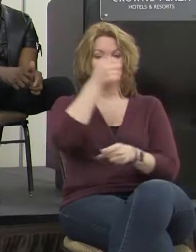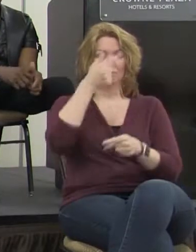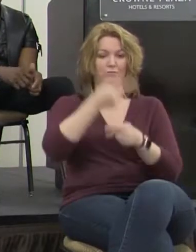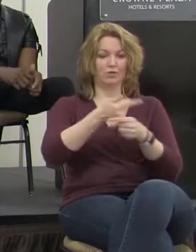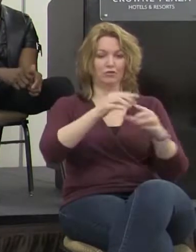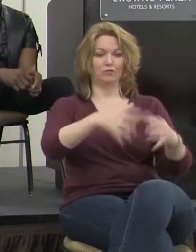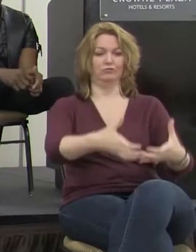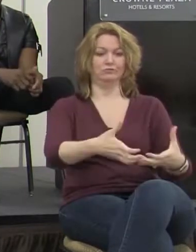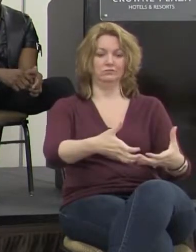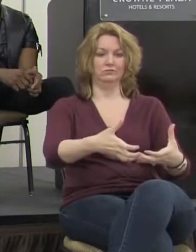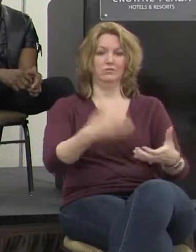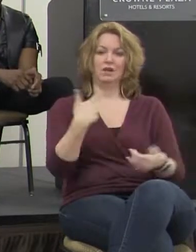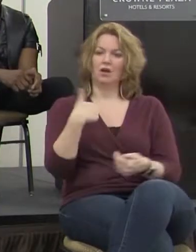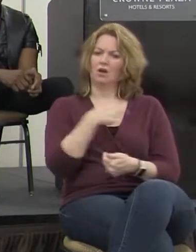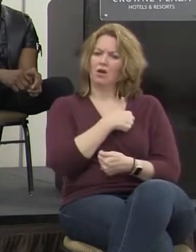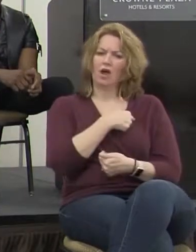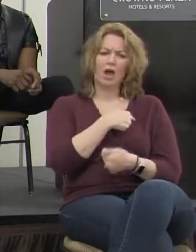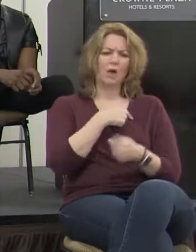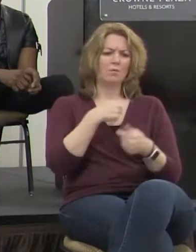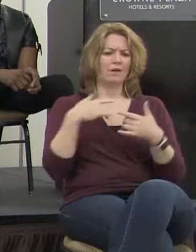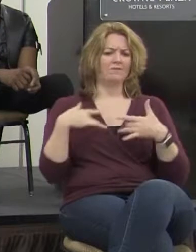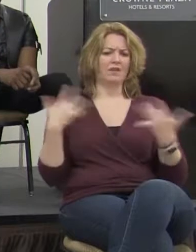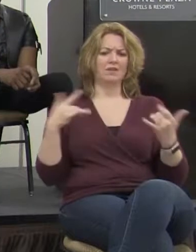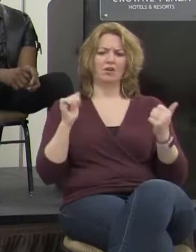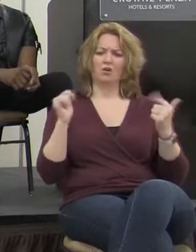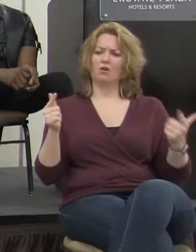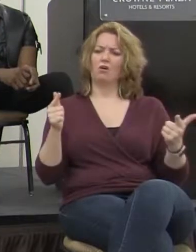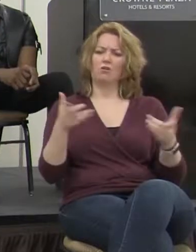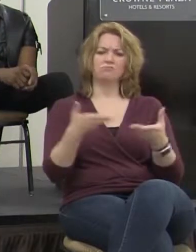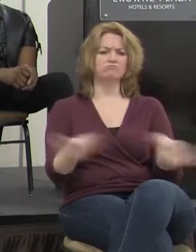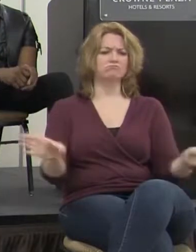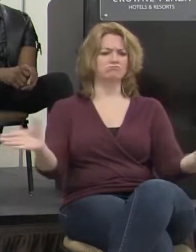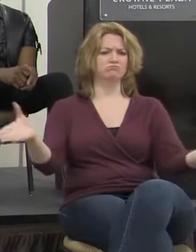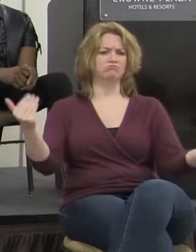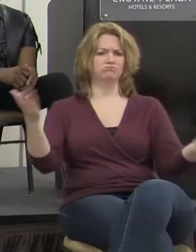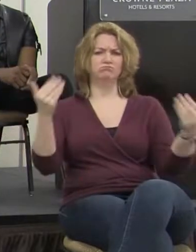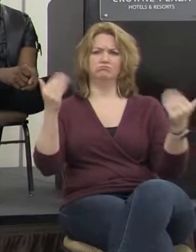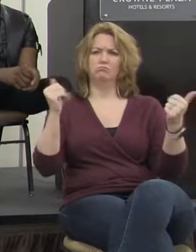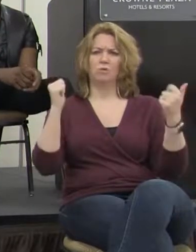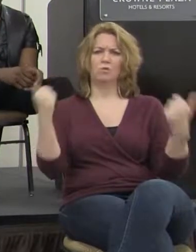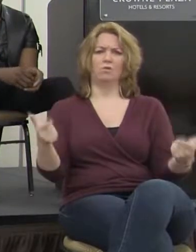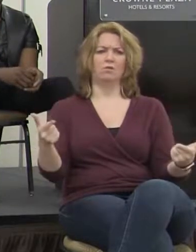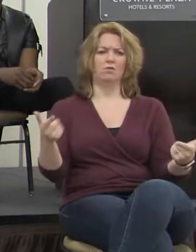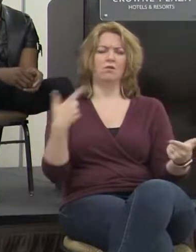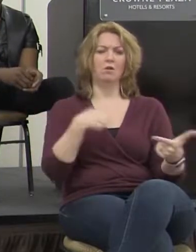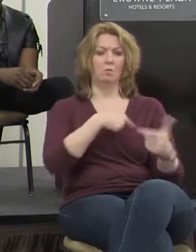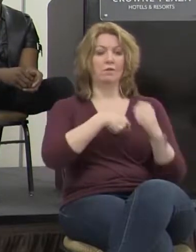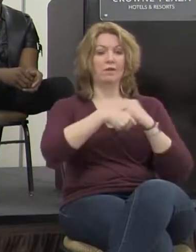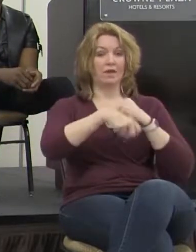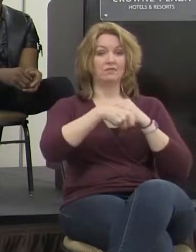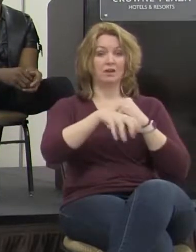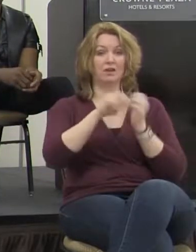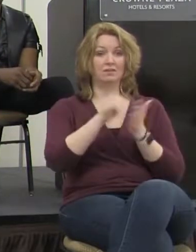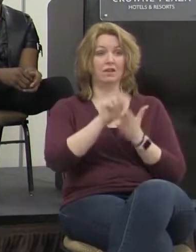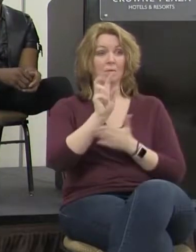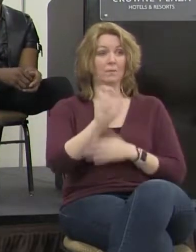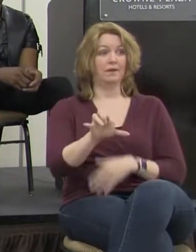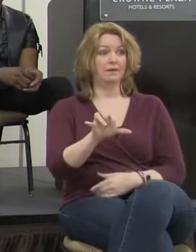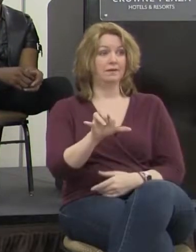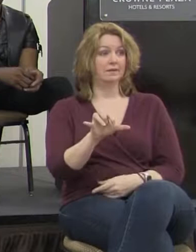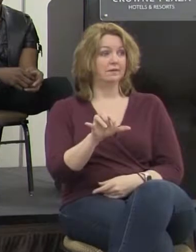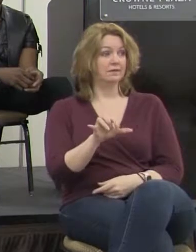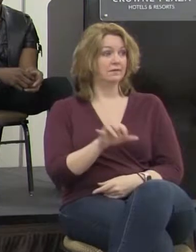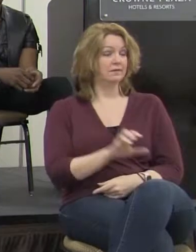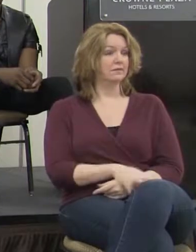all of our events are open to all, and all of our events are advertised as such.